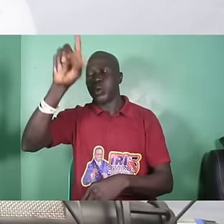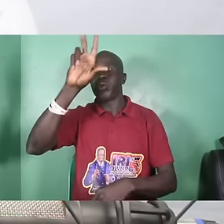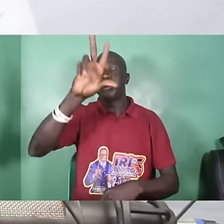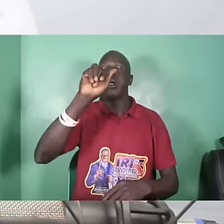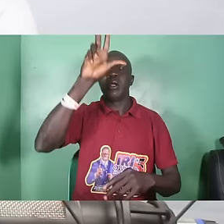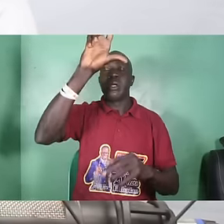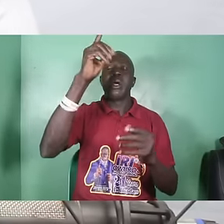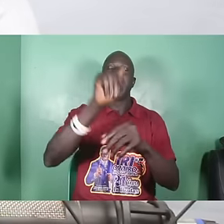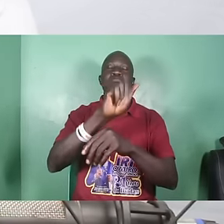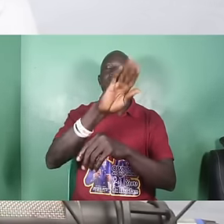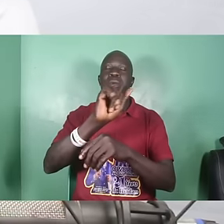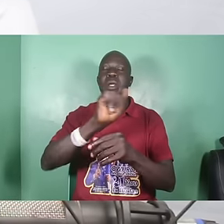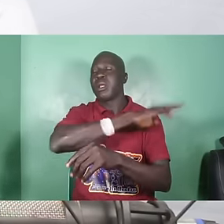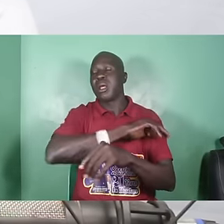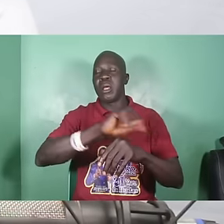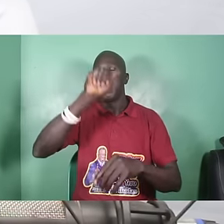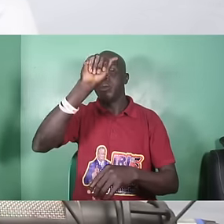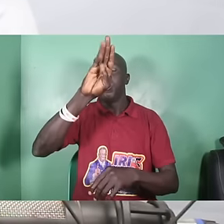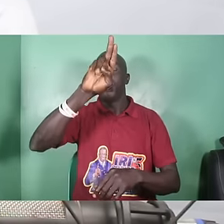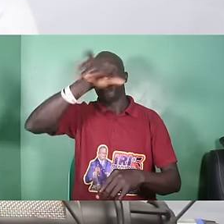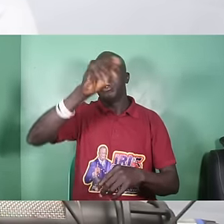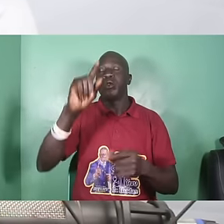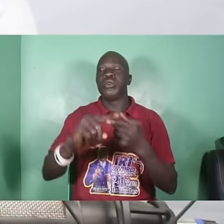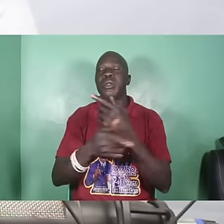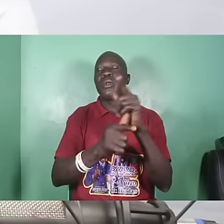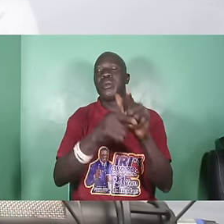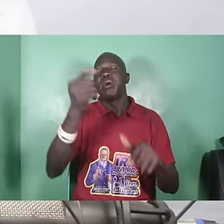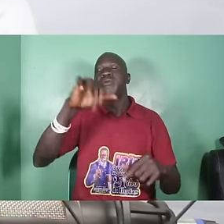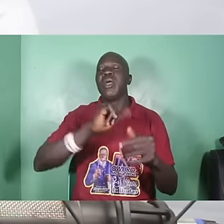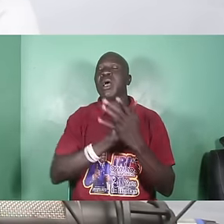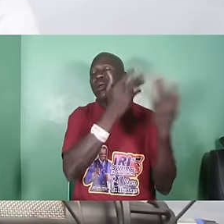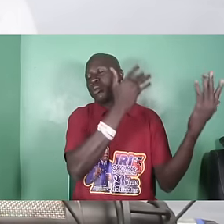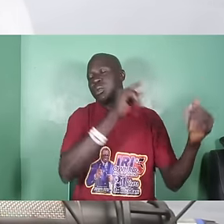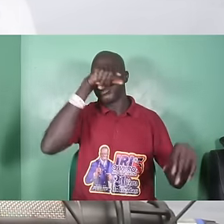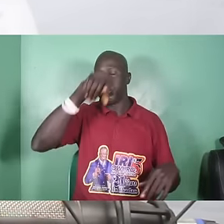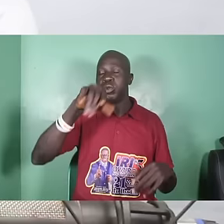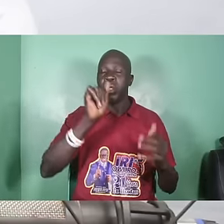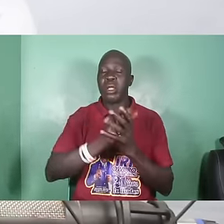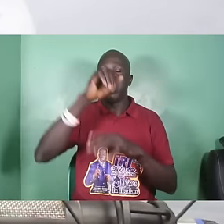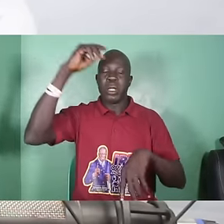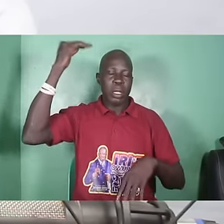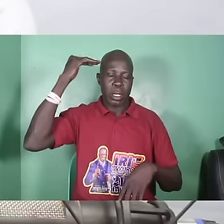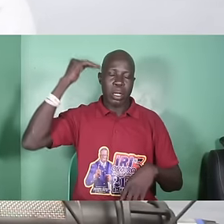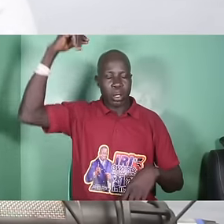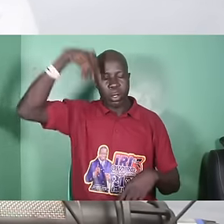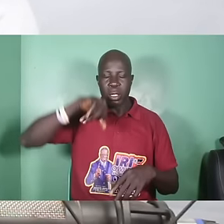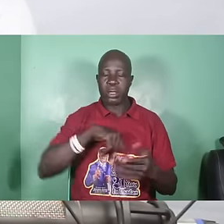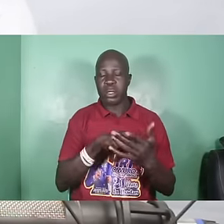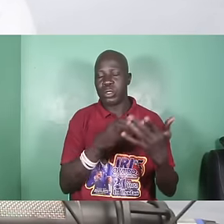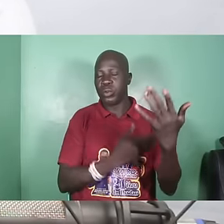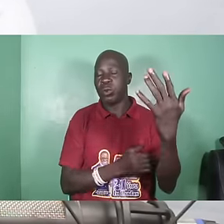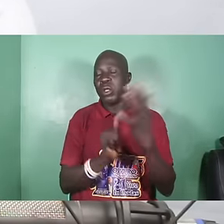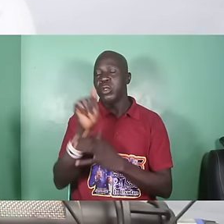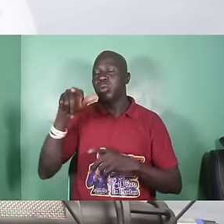1, 2, 3, Abeokuta, Abuja, and Abuja. Onimani, so they will be powerful. I'm expecting you at the headquarters